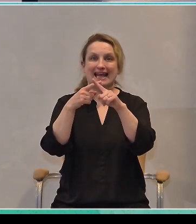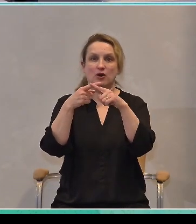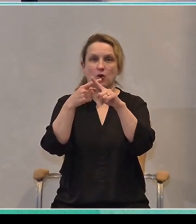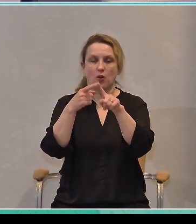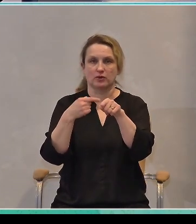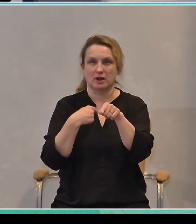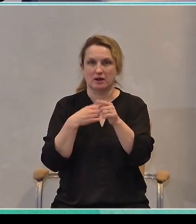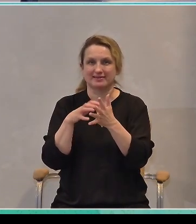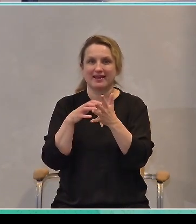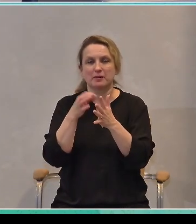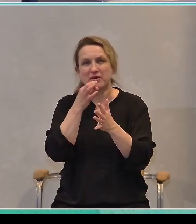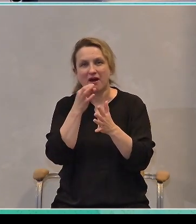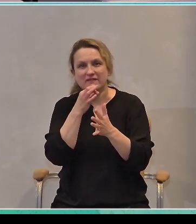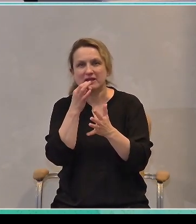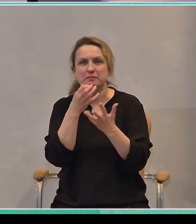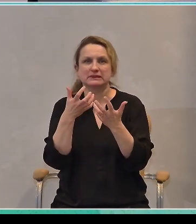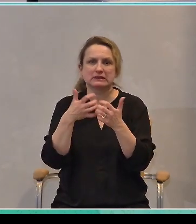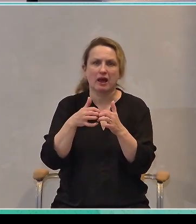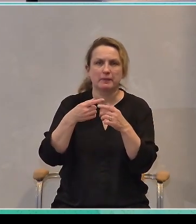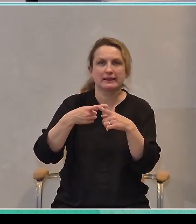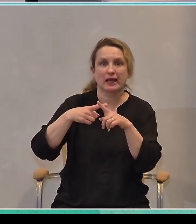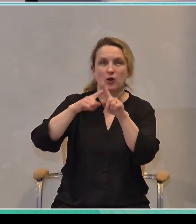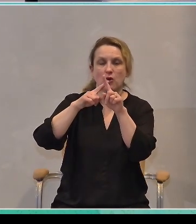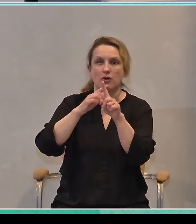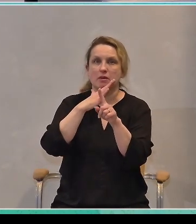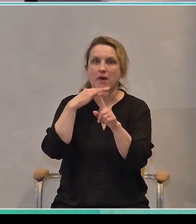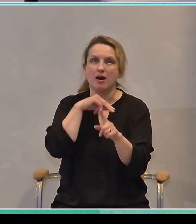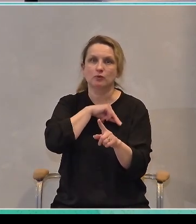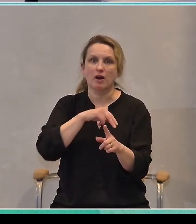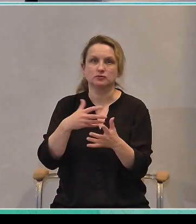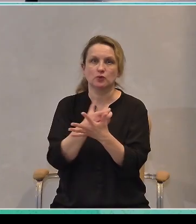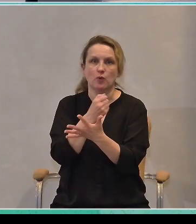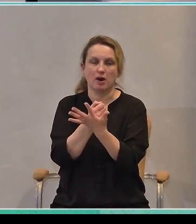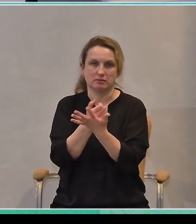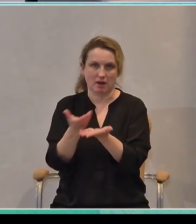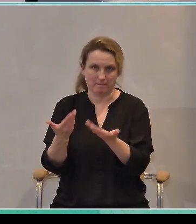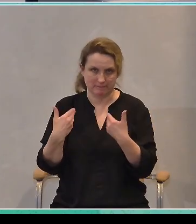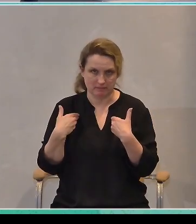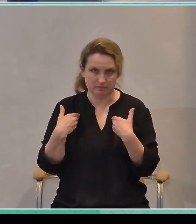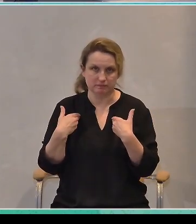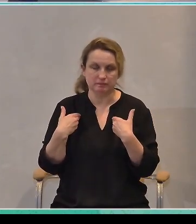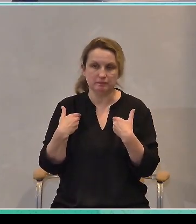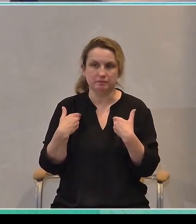bring a new term, high added value technology.